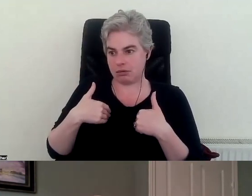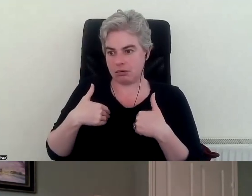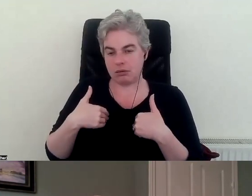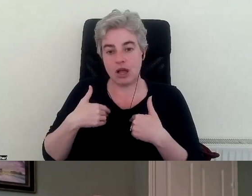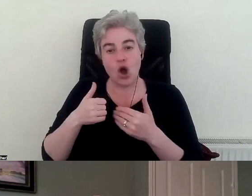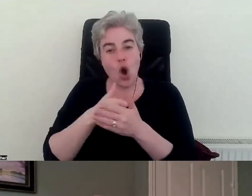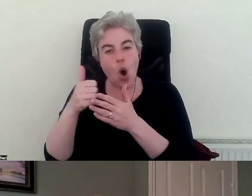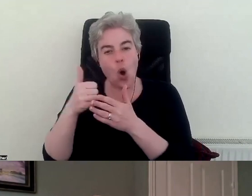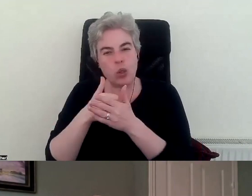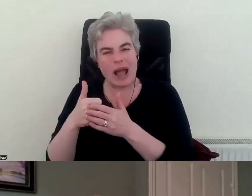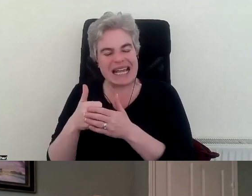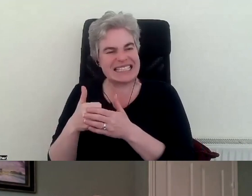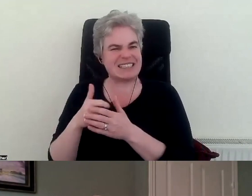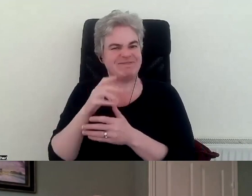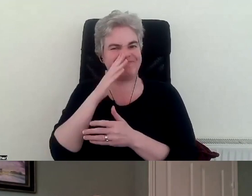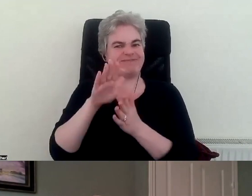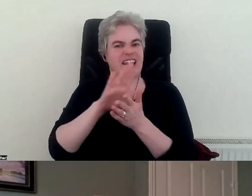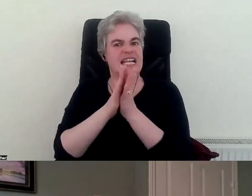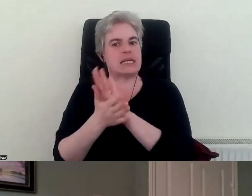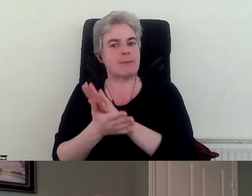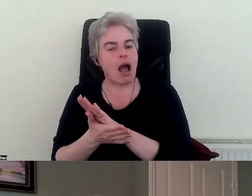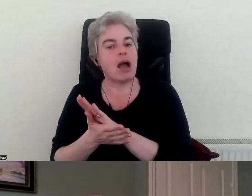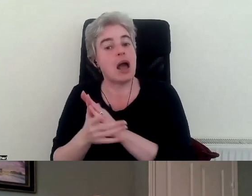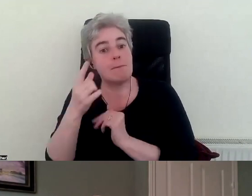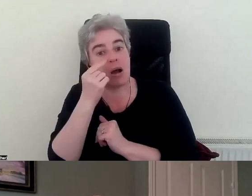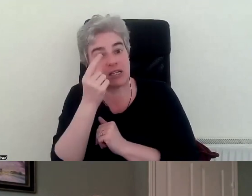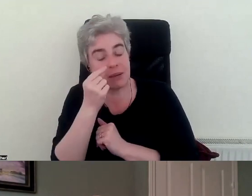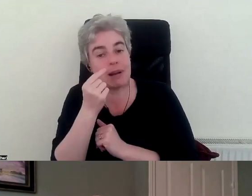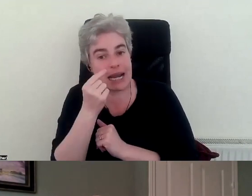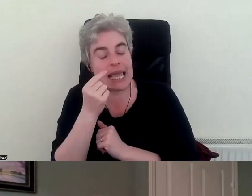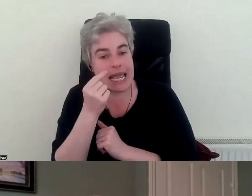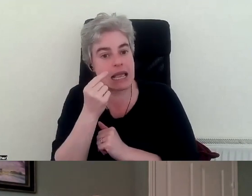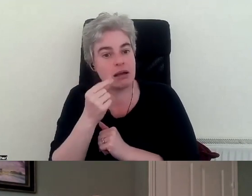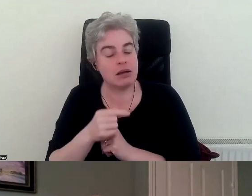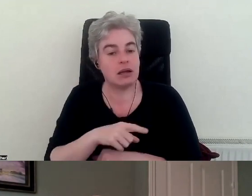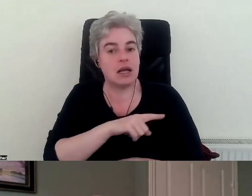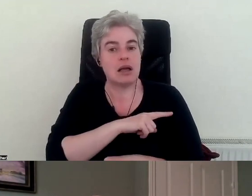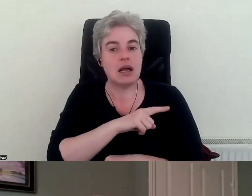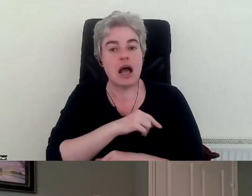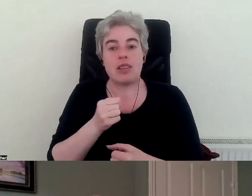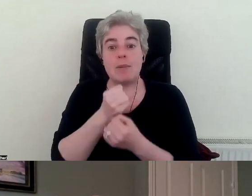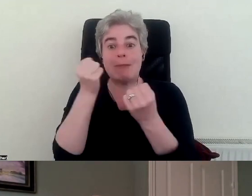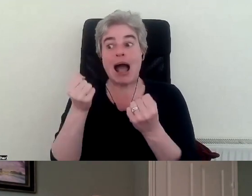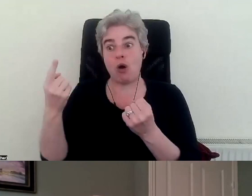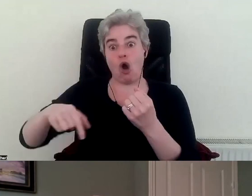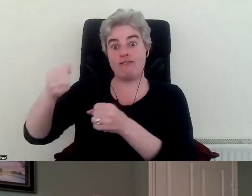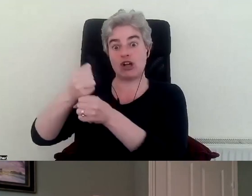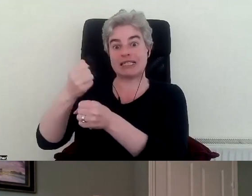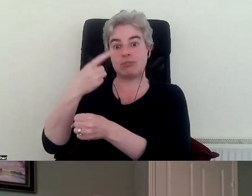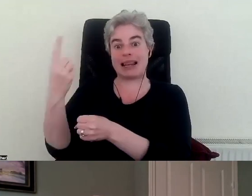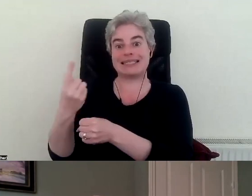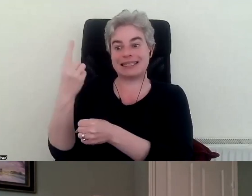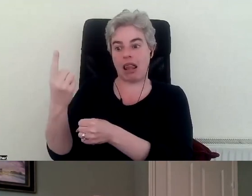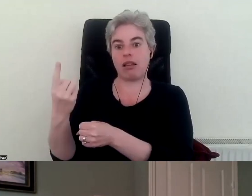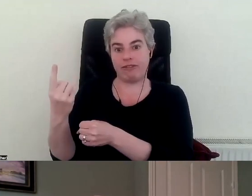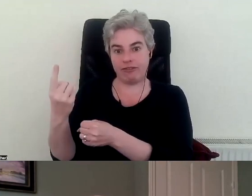always undermined because possibly, and I have a hunch, it's because of the power of the gospel itself.